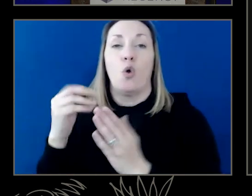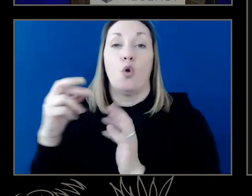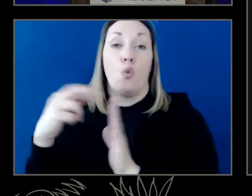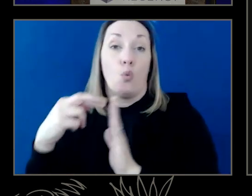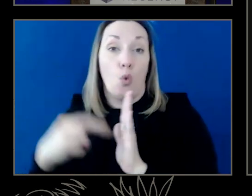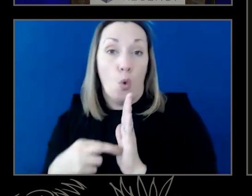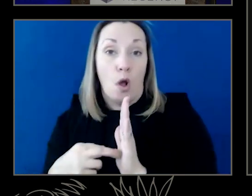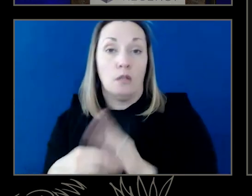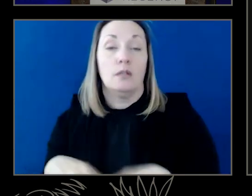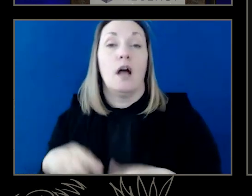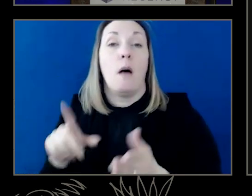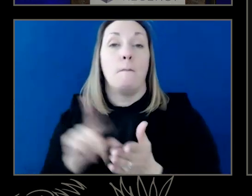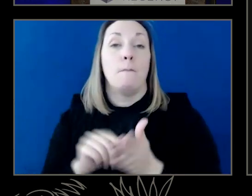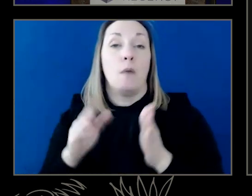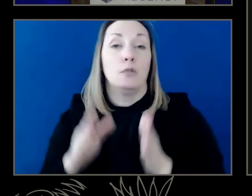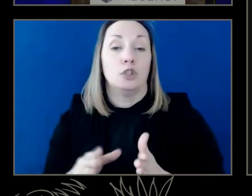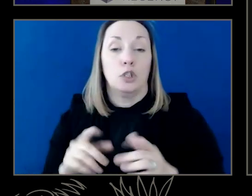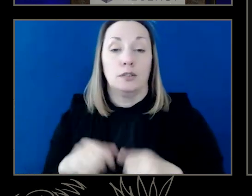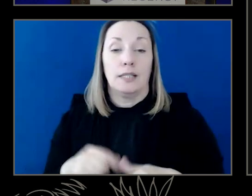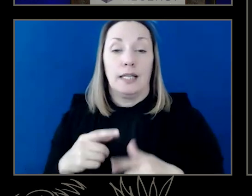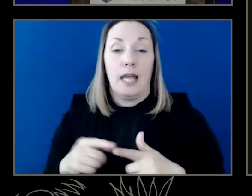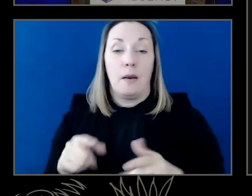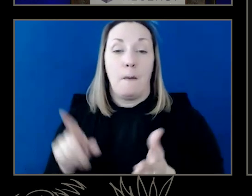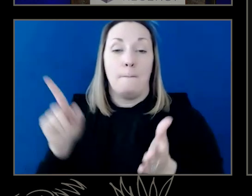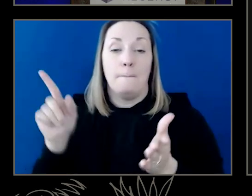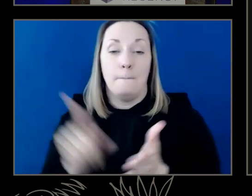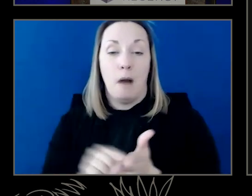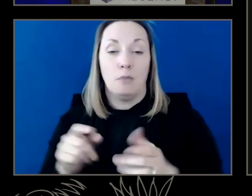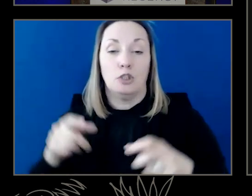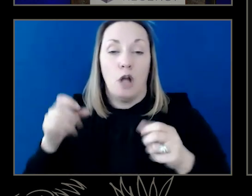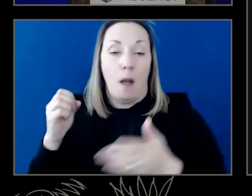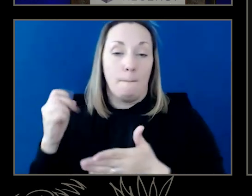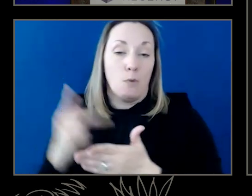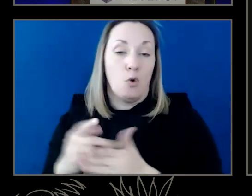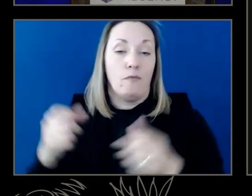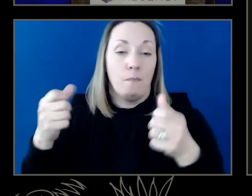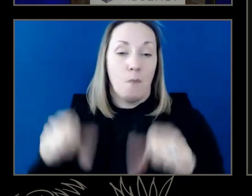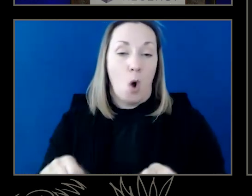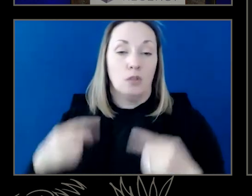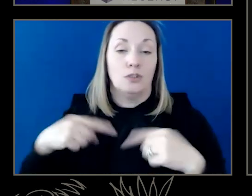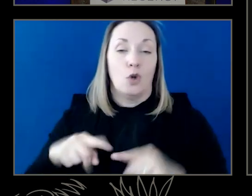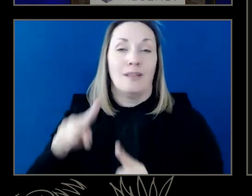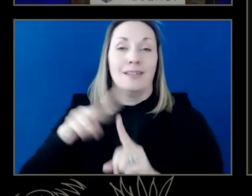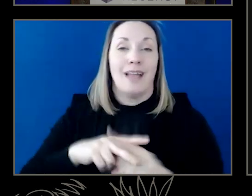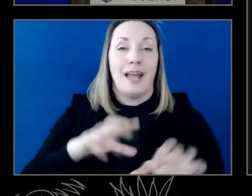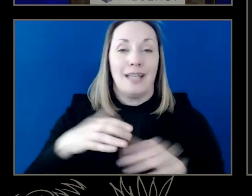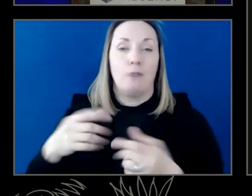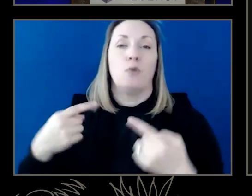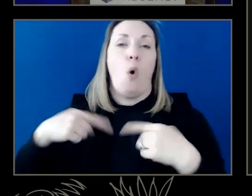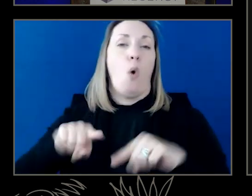can publish approved posts in their assigned categories, but only during the business hours.